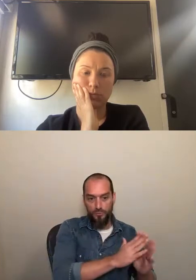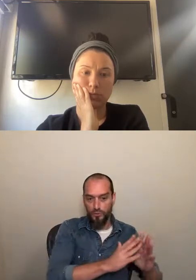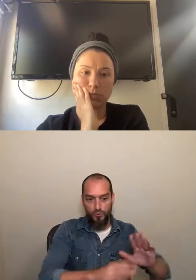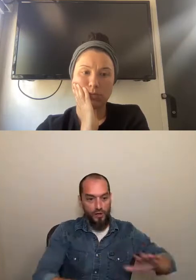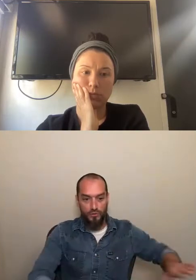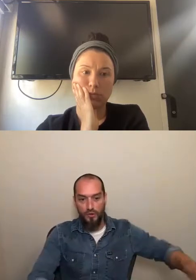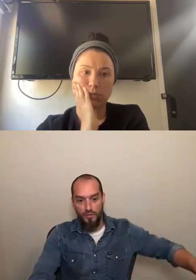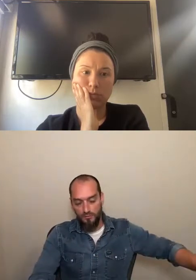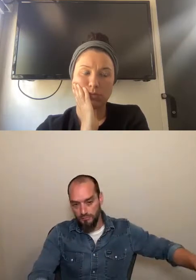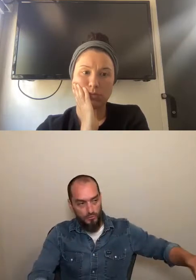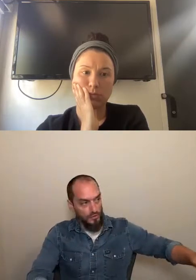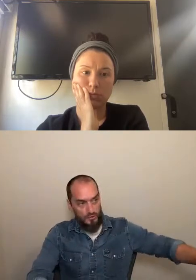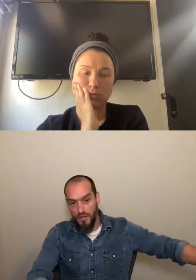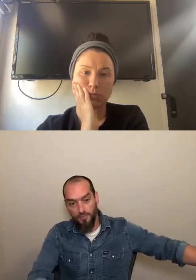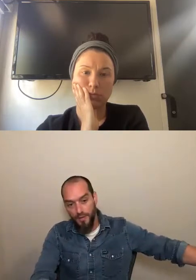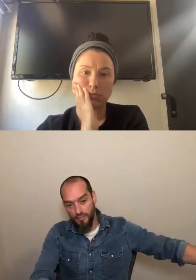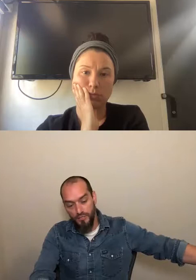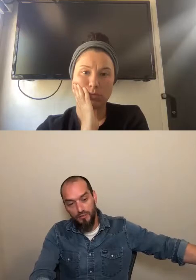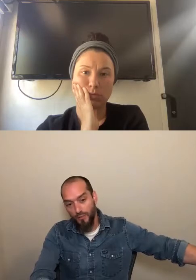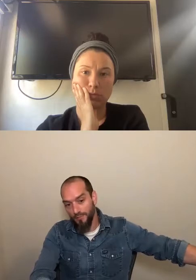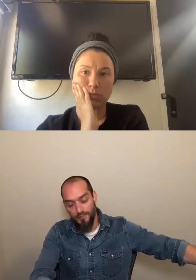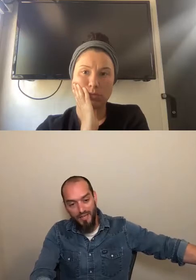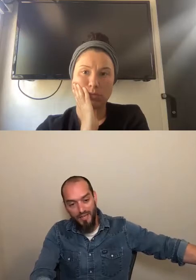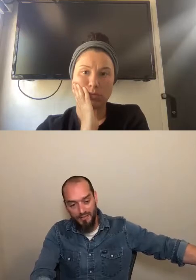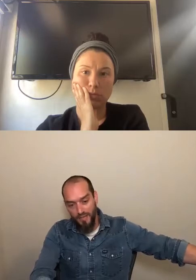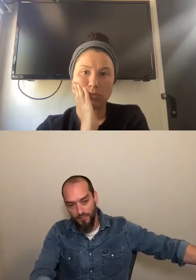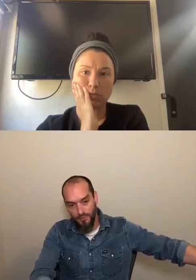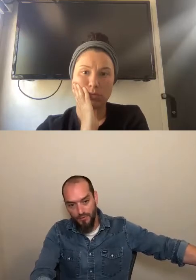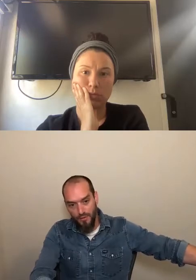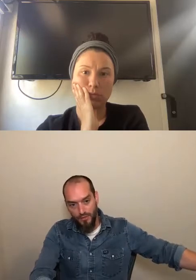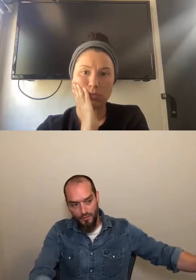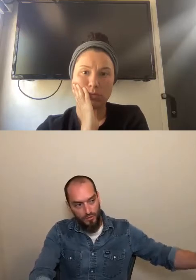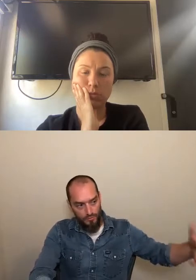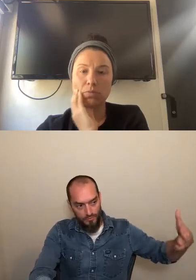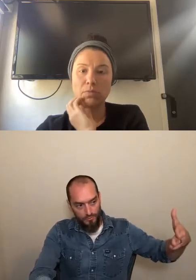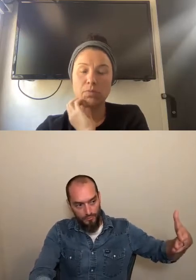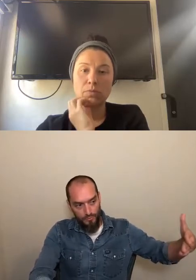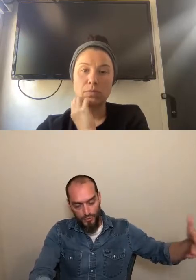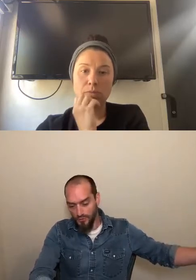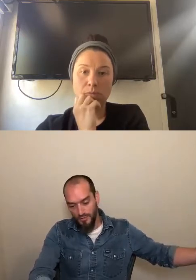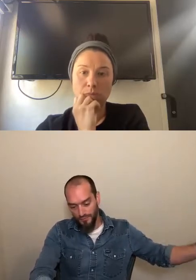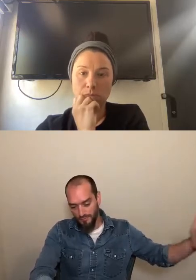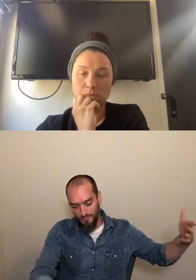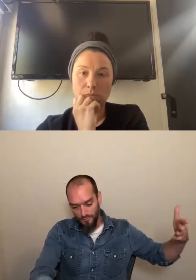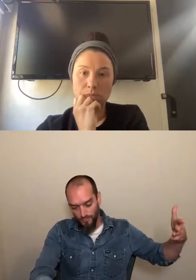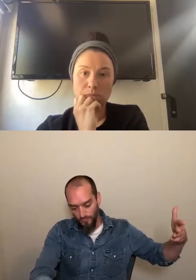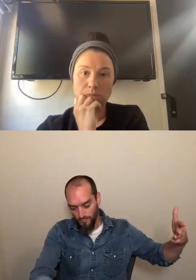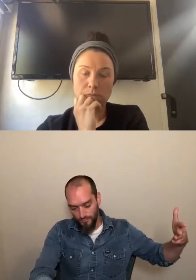mold spores right over the across the top of my machine when I'm obtaining a sample. So producing